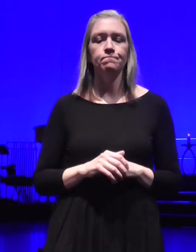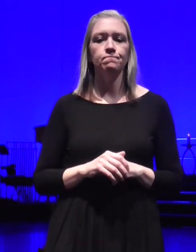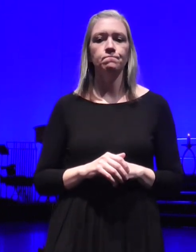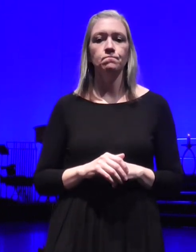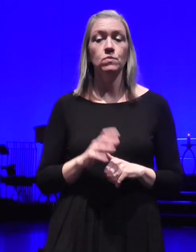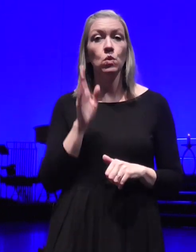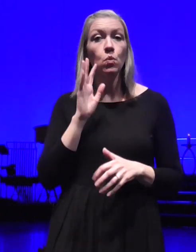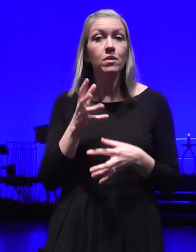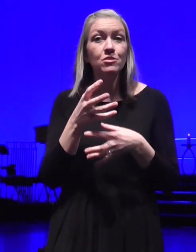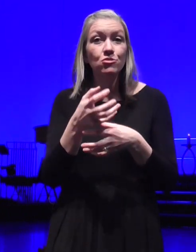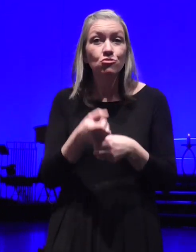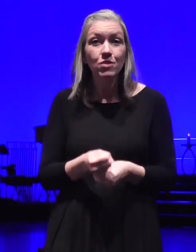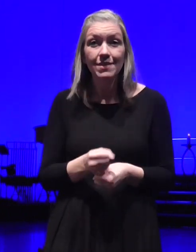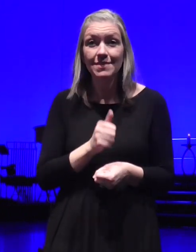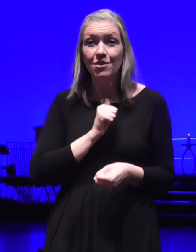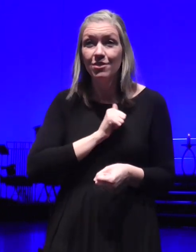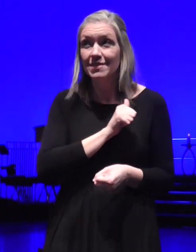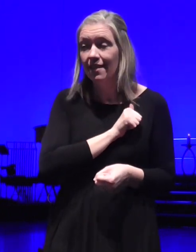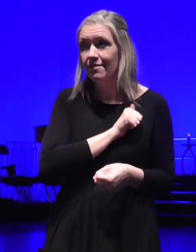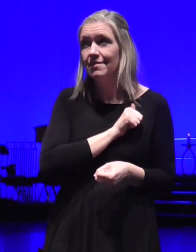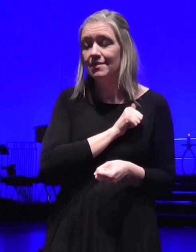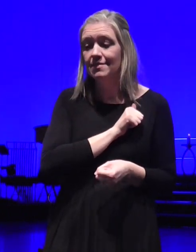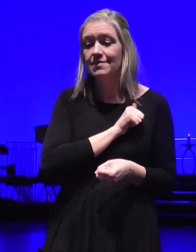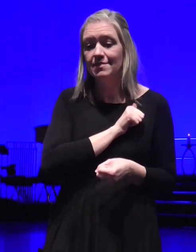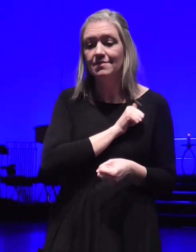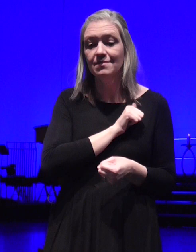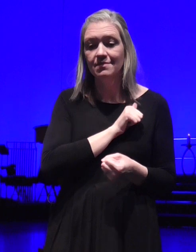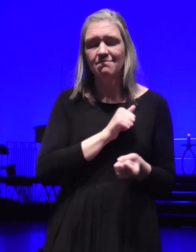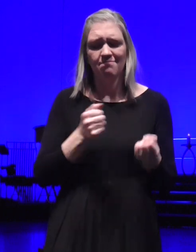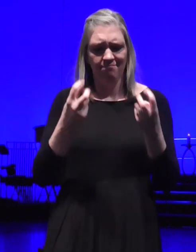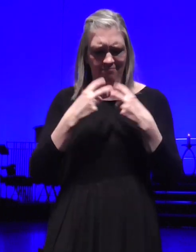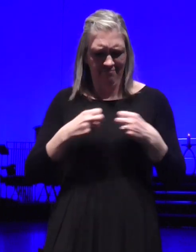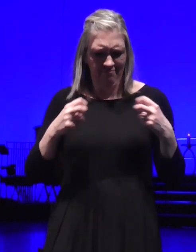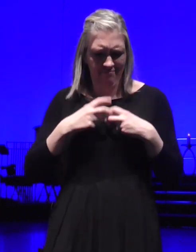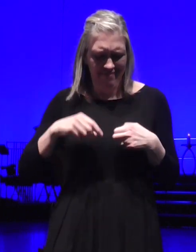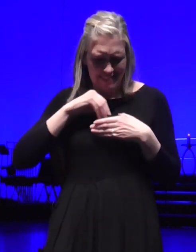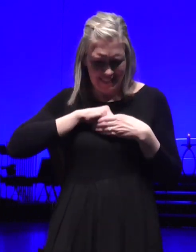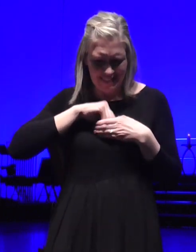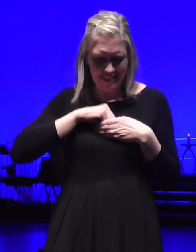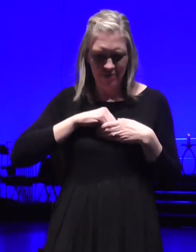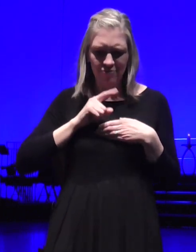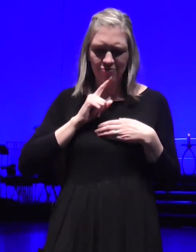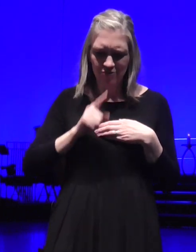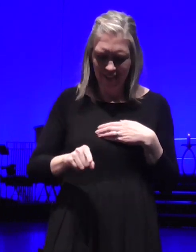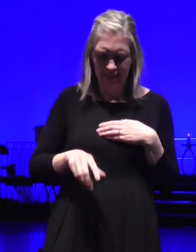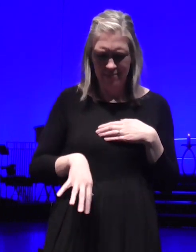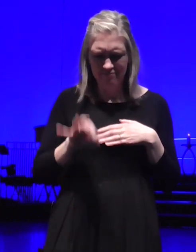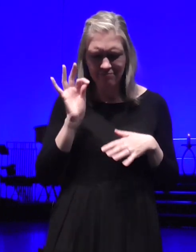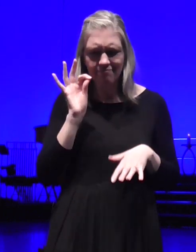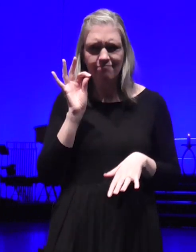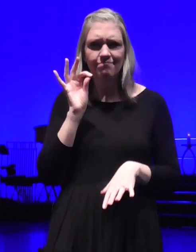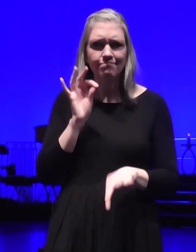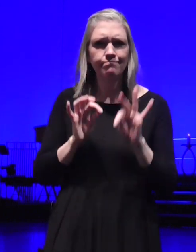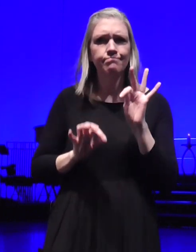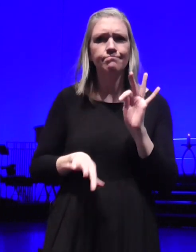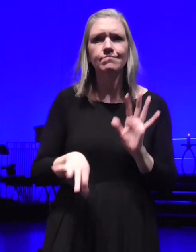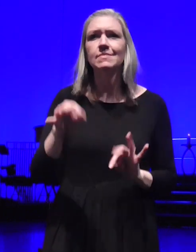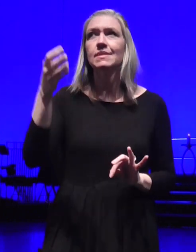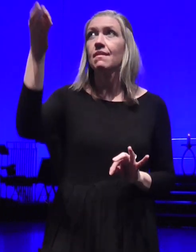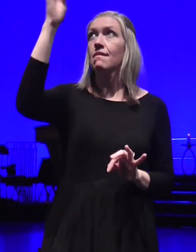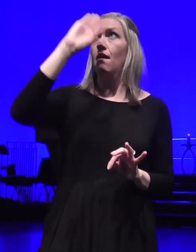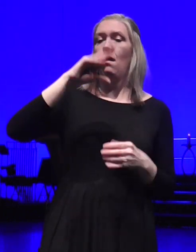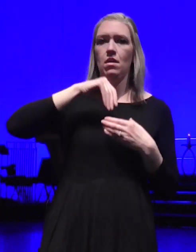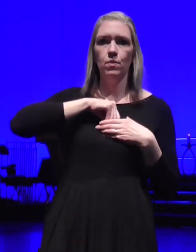trust ourselves by going inside and really discovering God